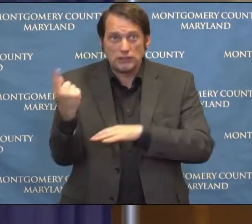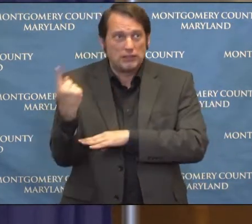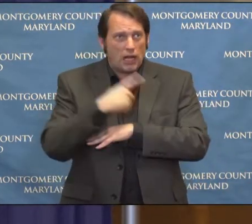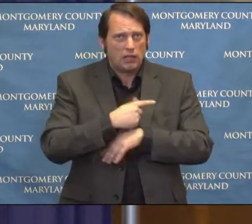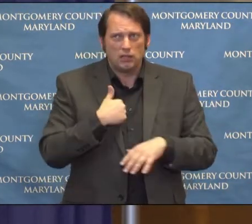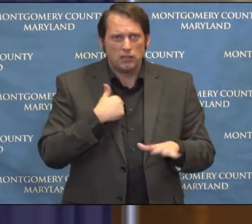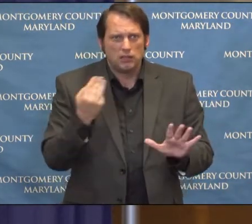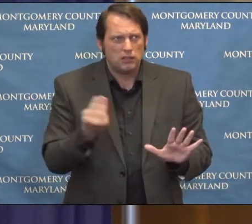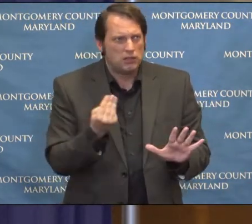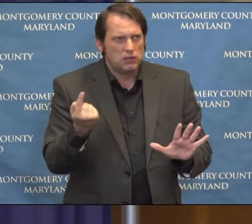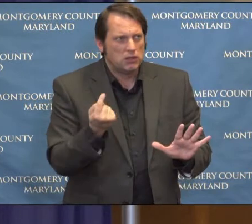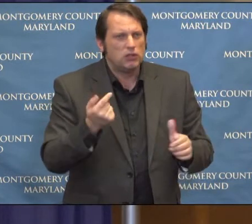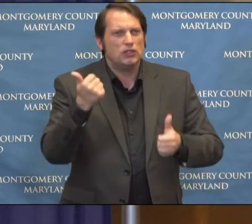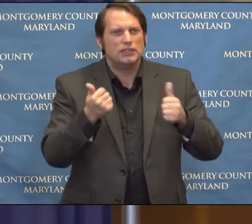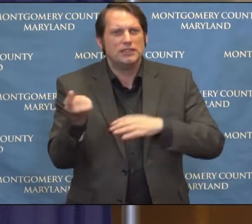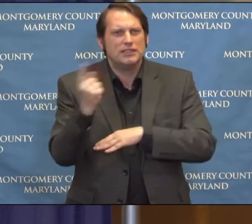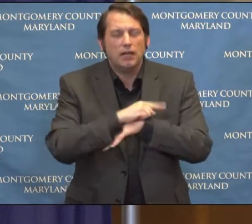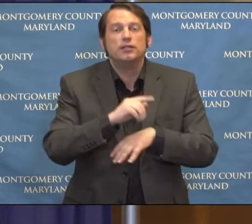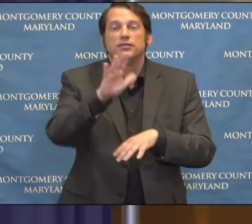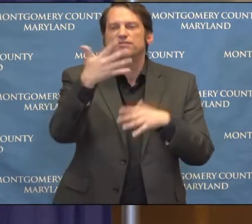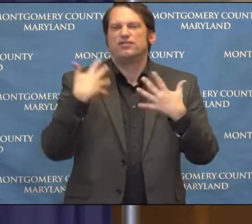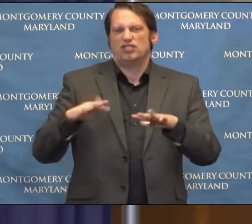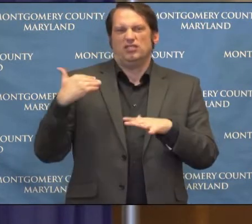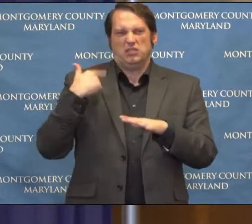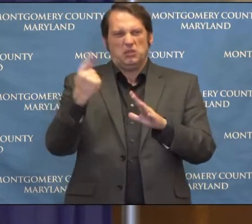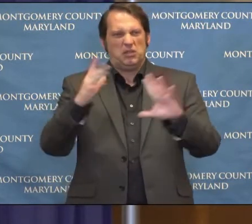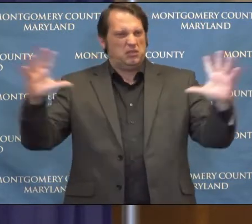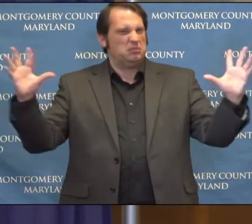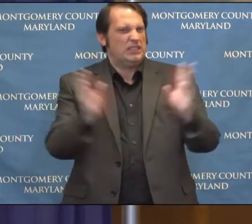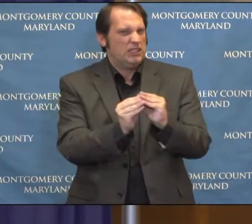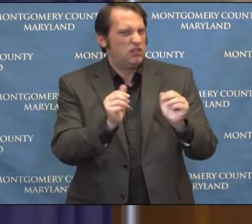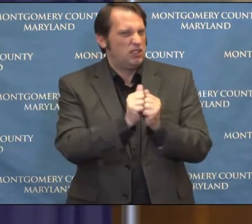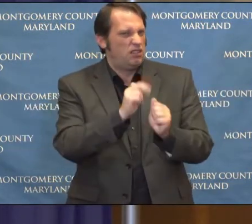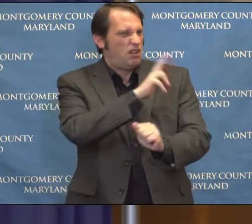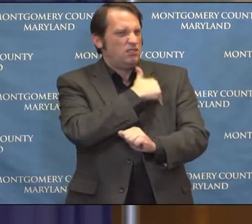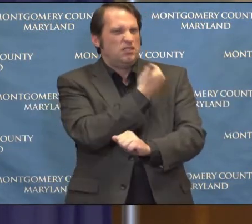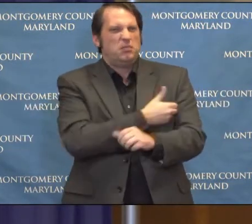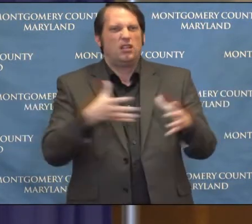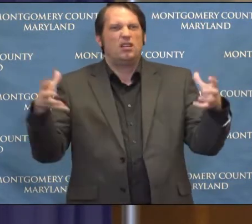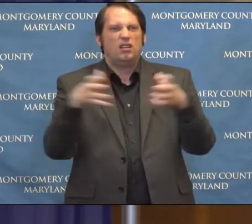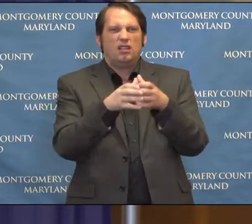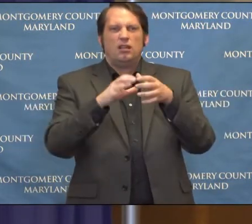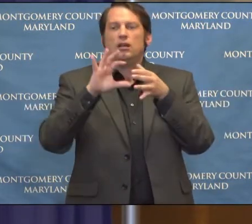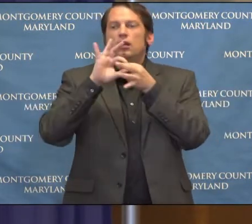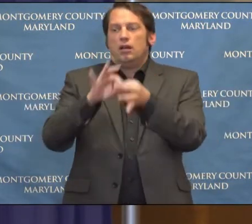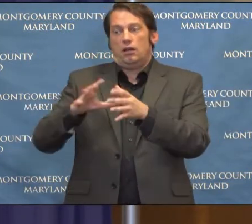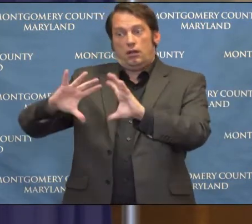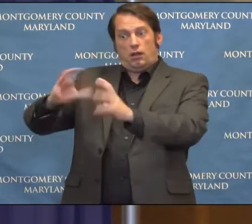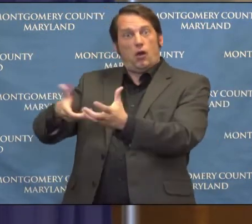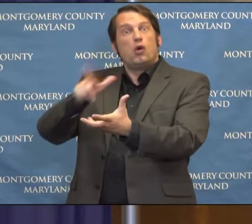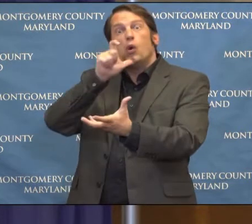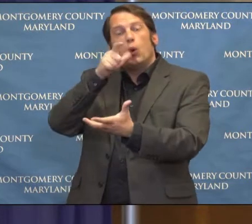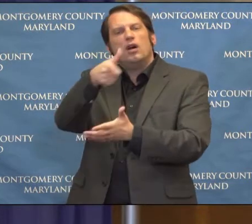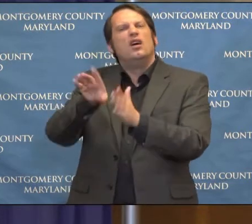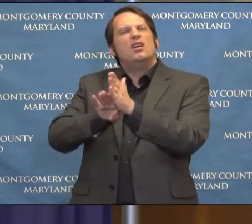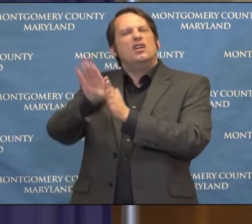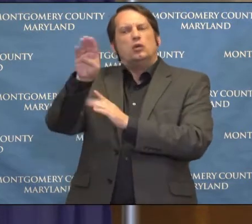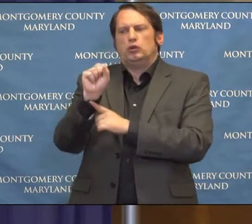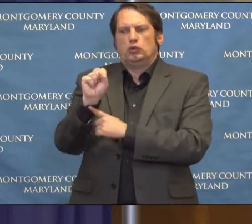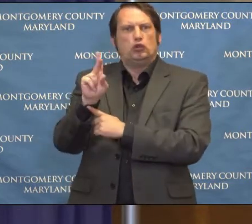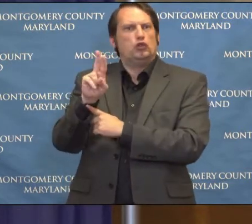leaders of the state hospital surge task force to talk through the plans that our individual hospitals have